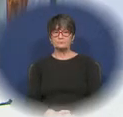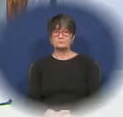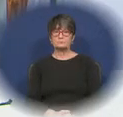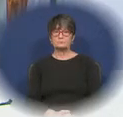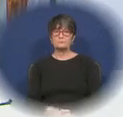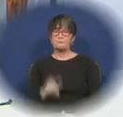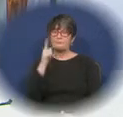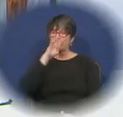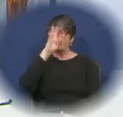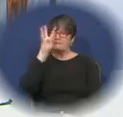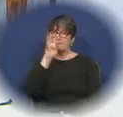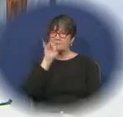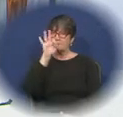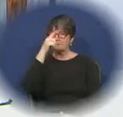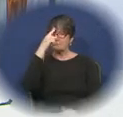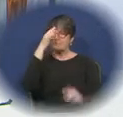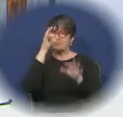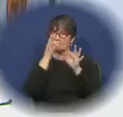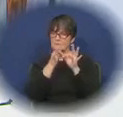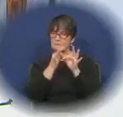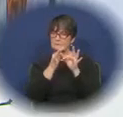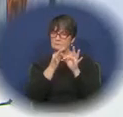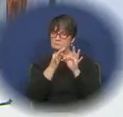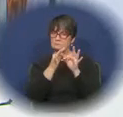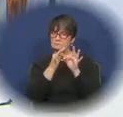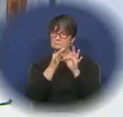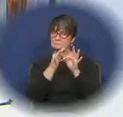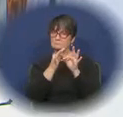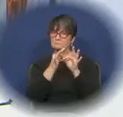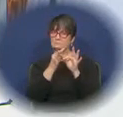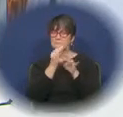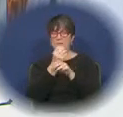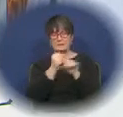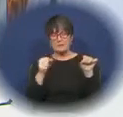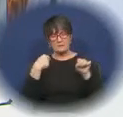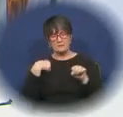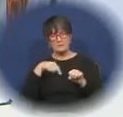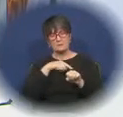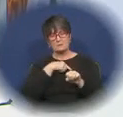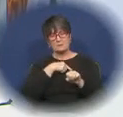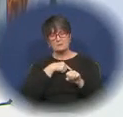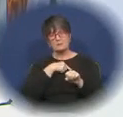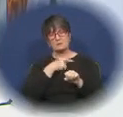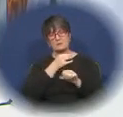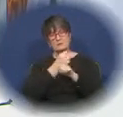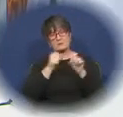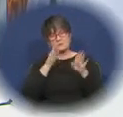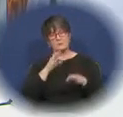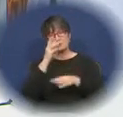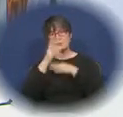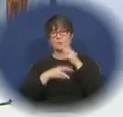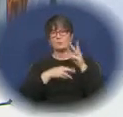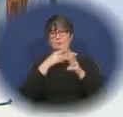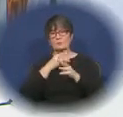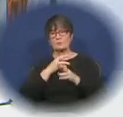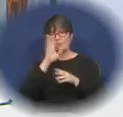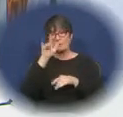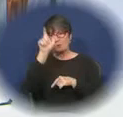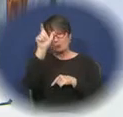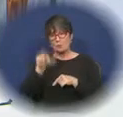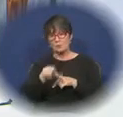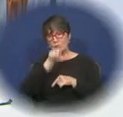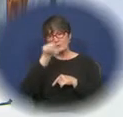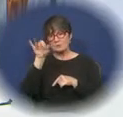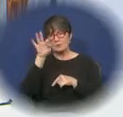The mystery of faith. Save us, Savior of the world, for by your cross